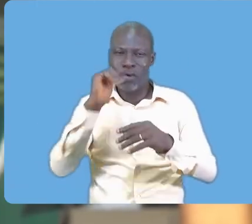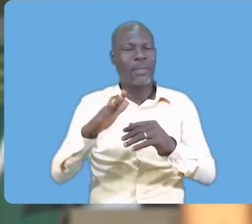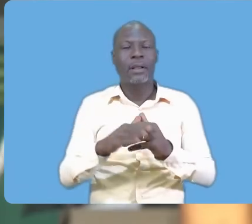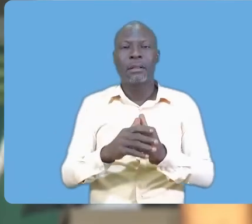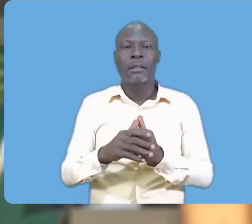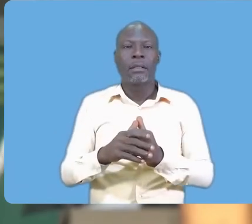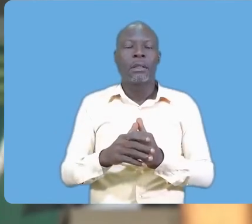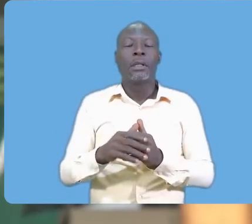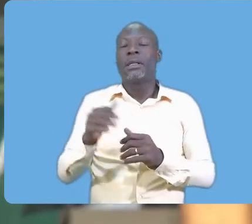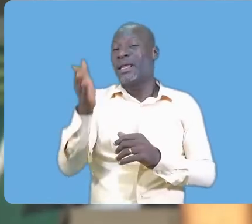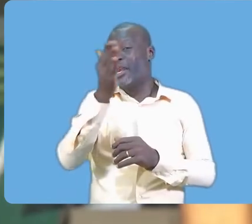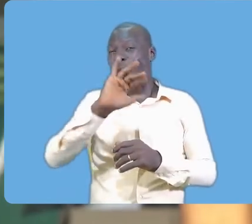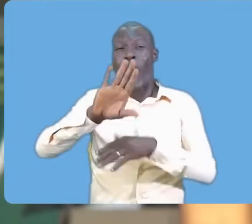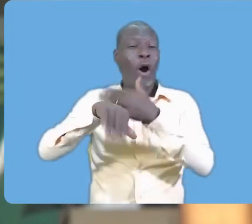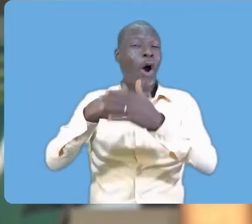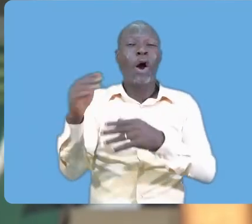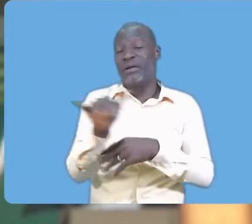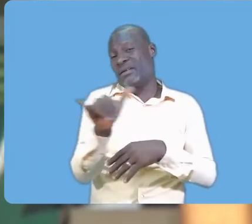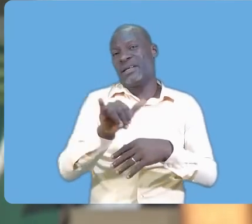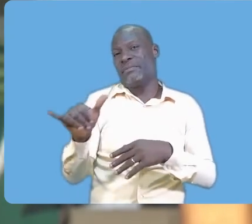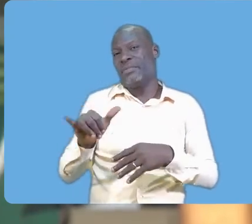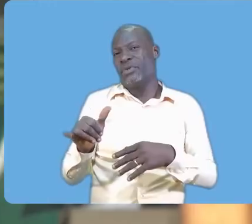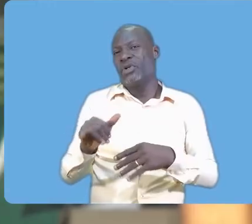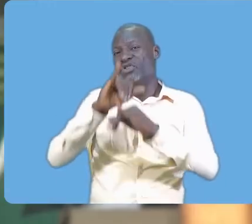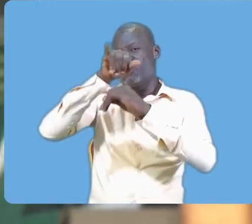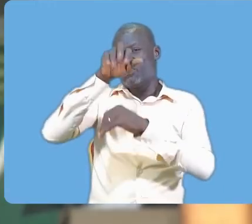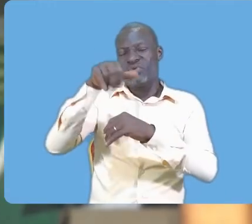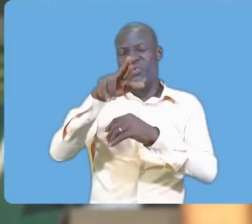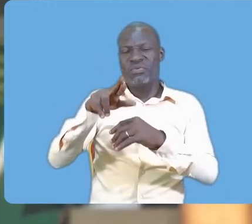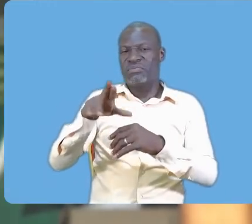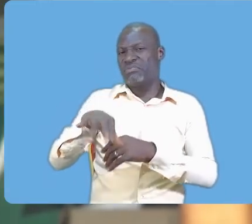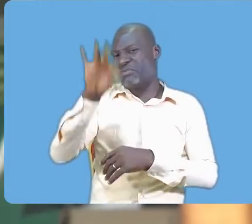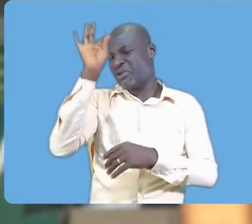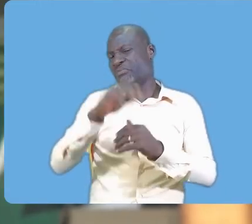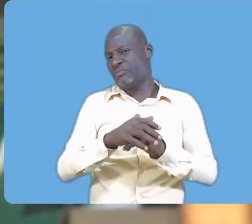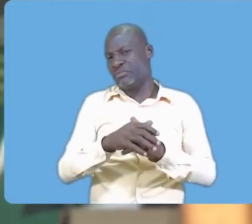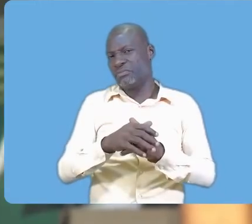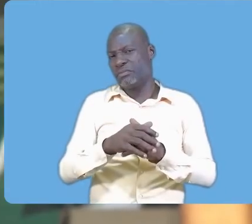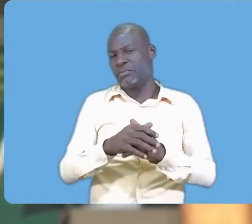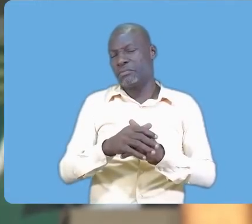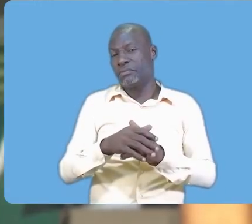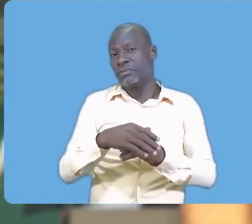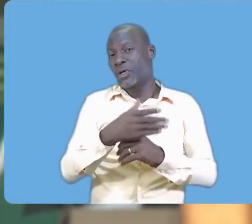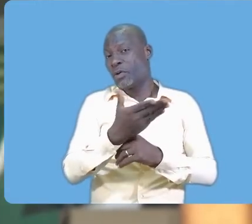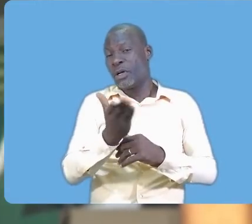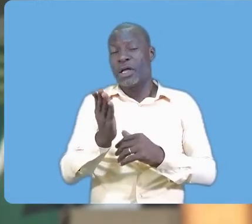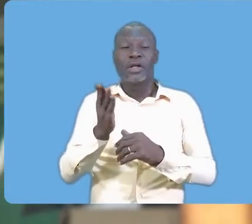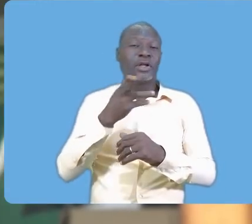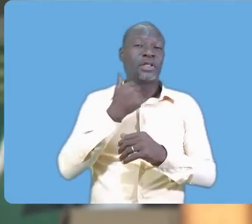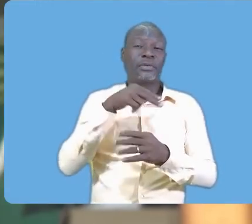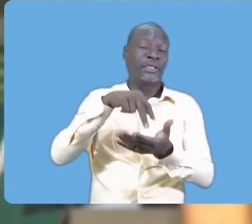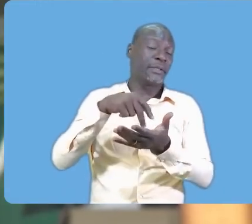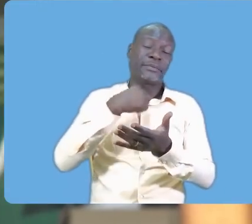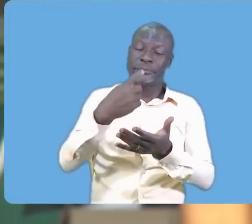best of the same feather omunim ba bi omufri eba na omudidi sa adwuma no na nsan osofo oba ko esore ya wo